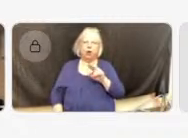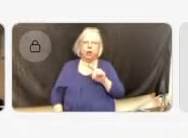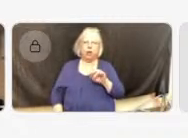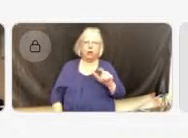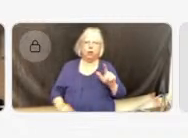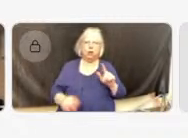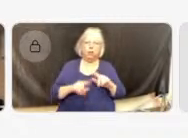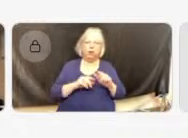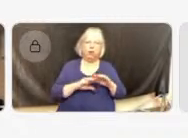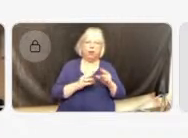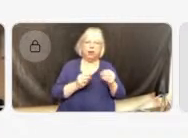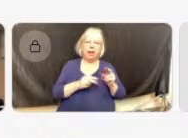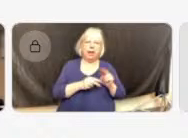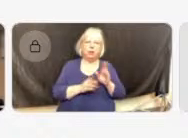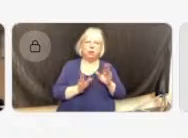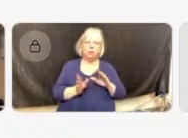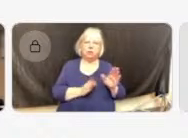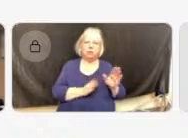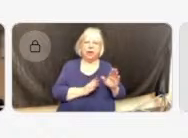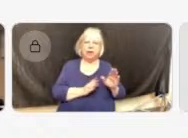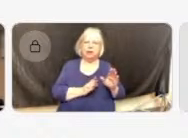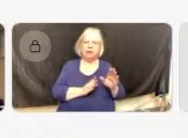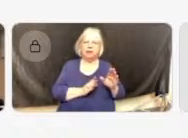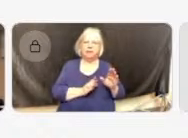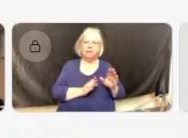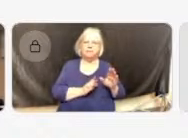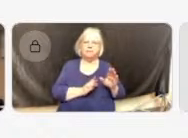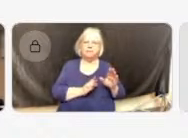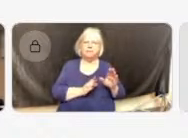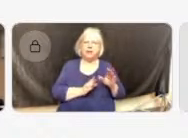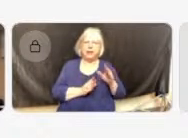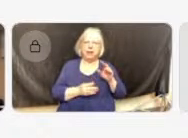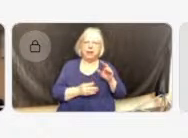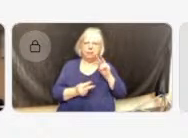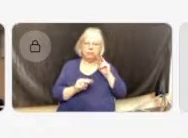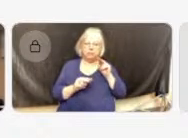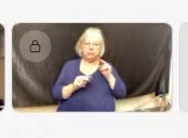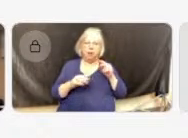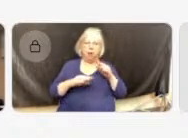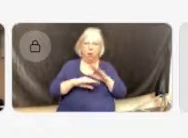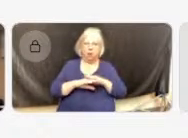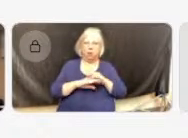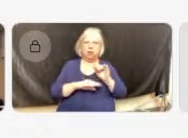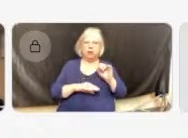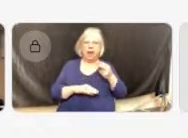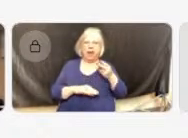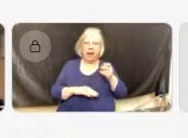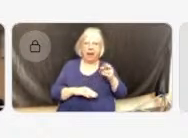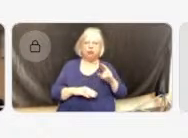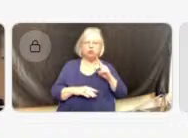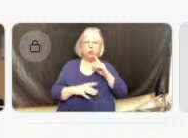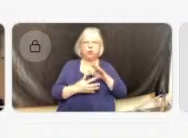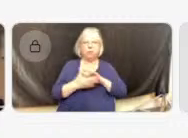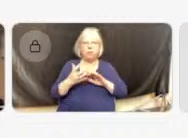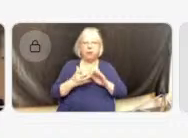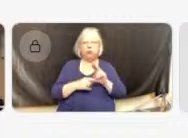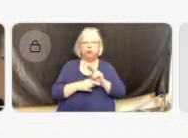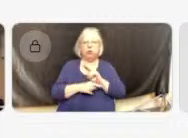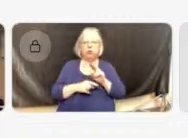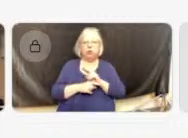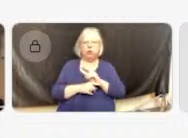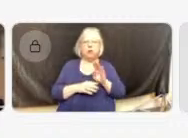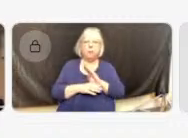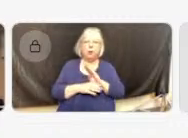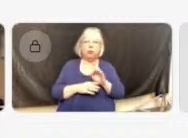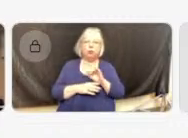plan, the lands fronting Asher are either mixed use, commercial, or public institutional.